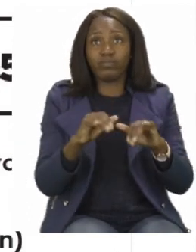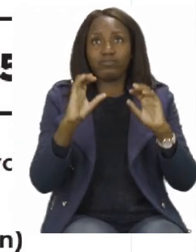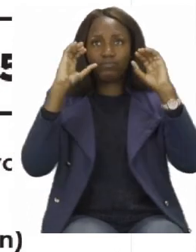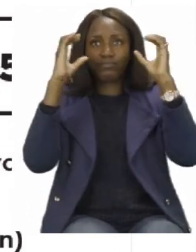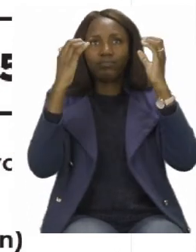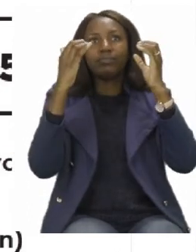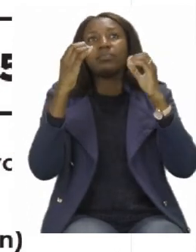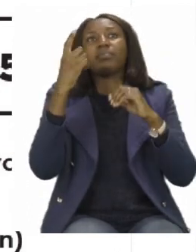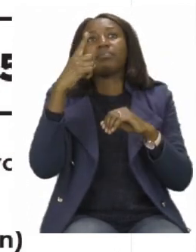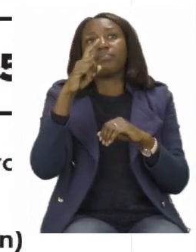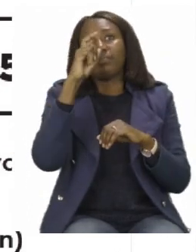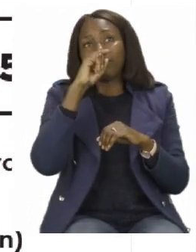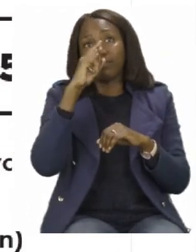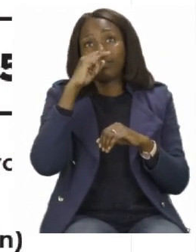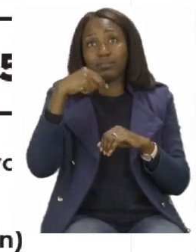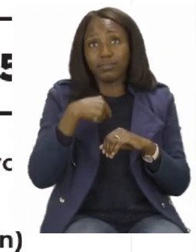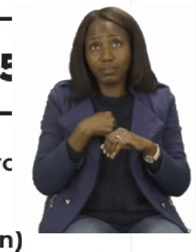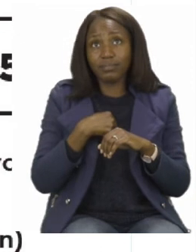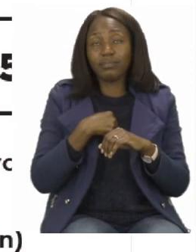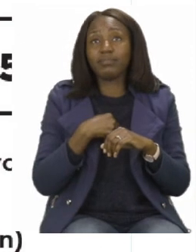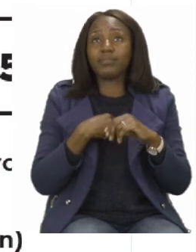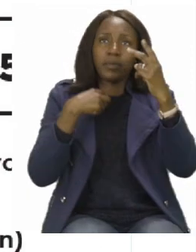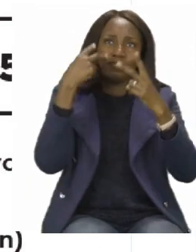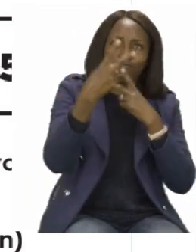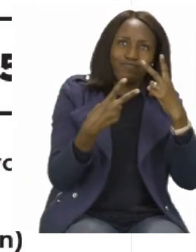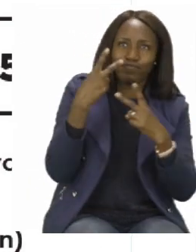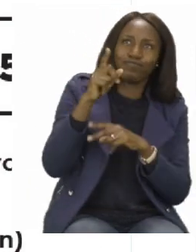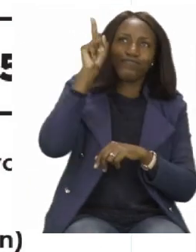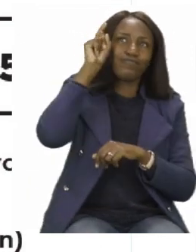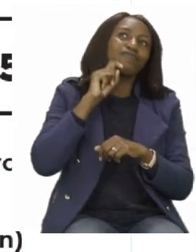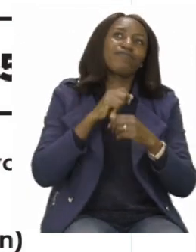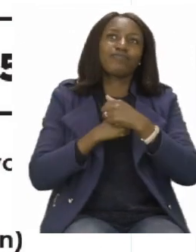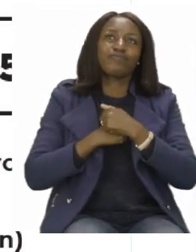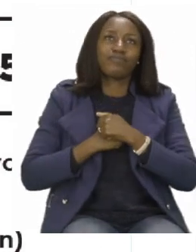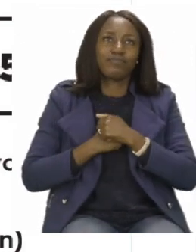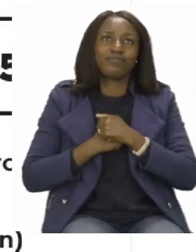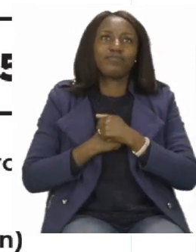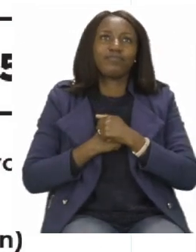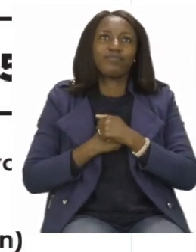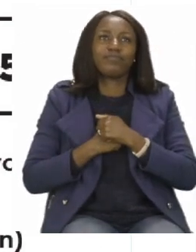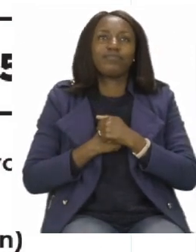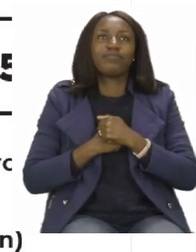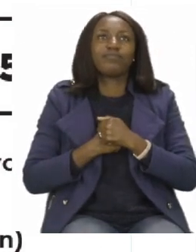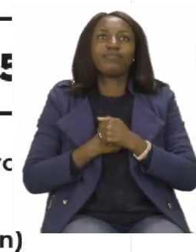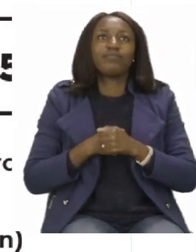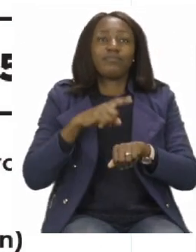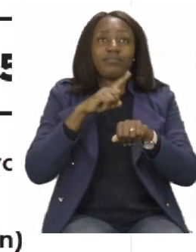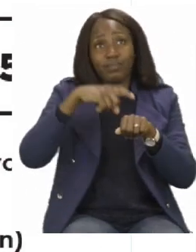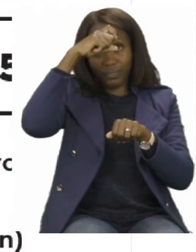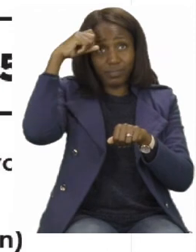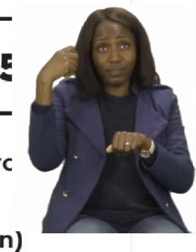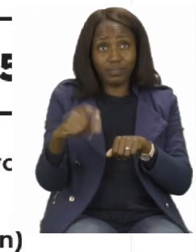city, but my sister and I visited my grandparents.